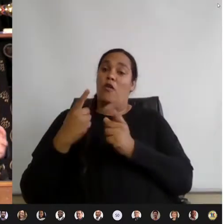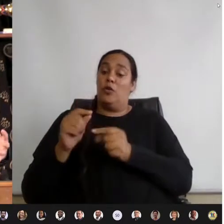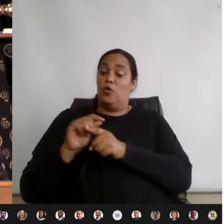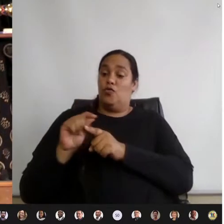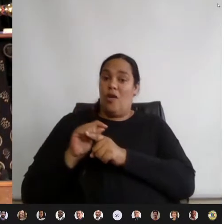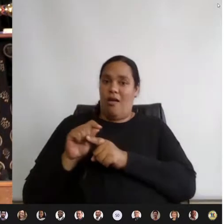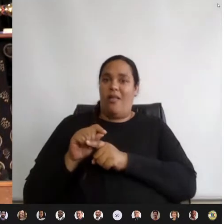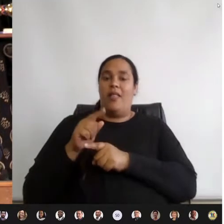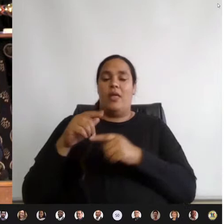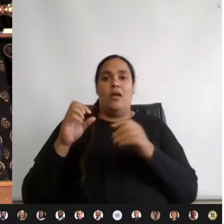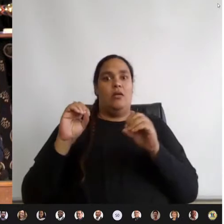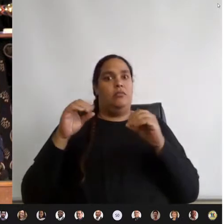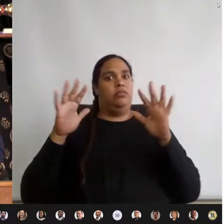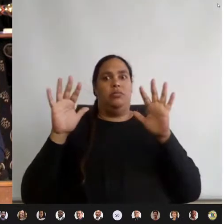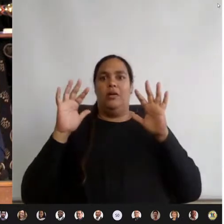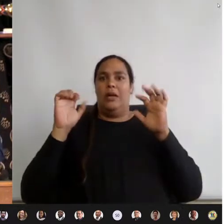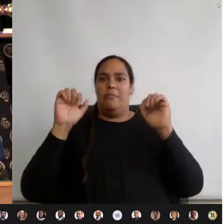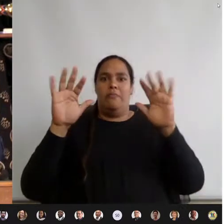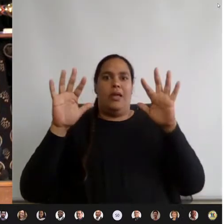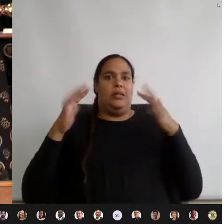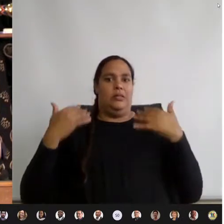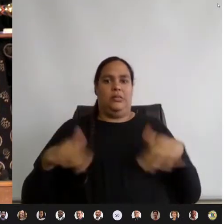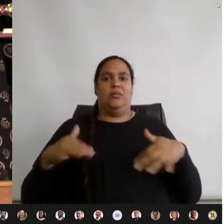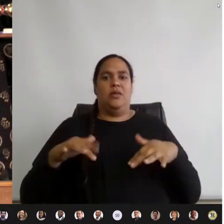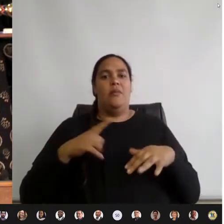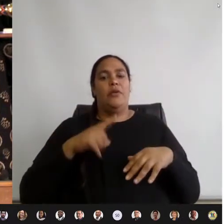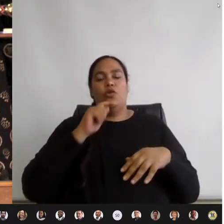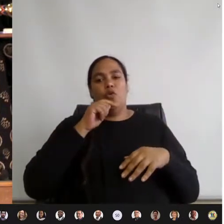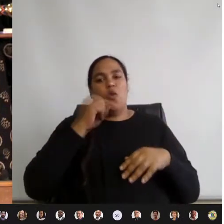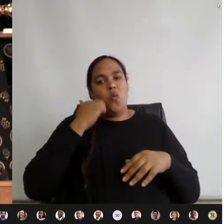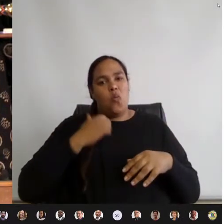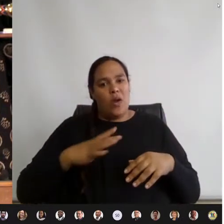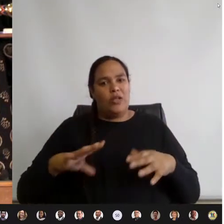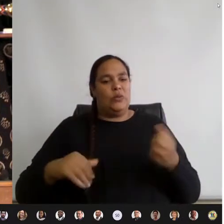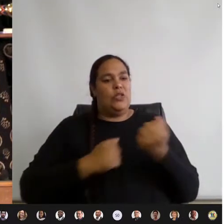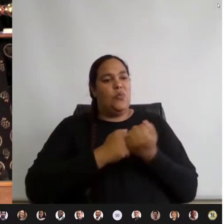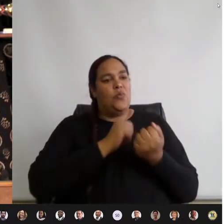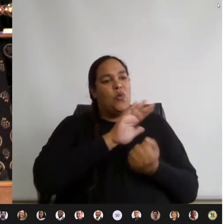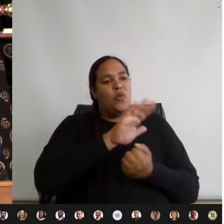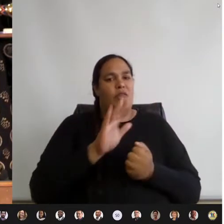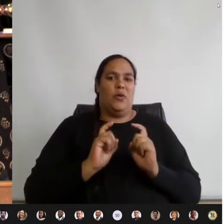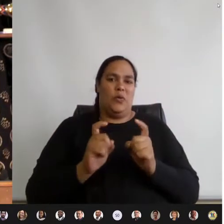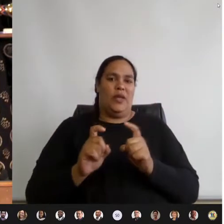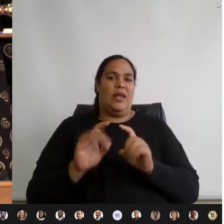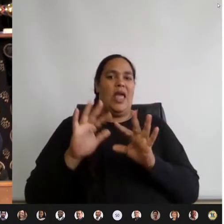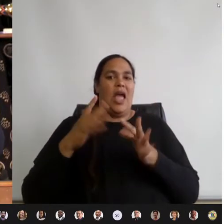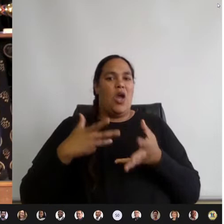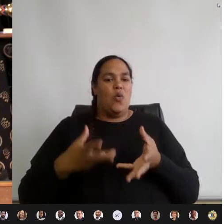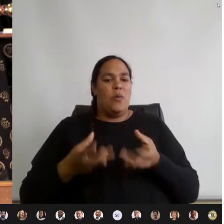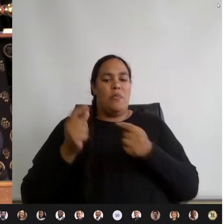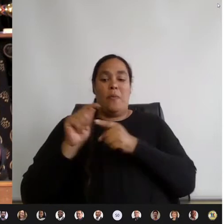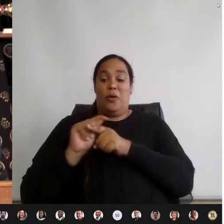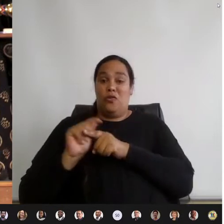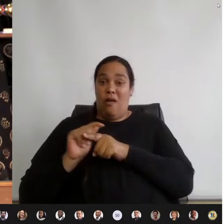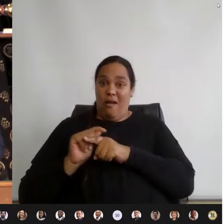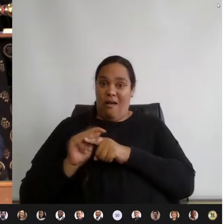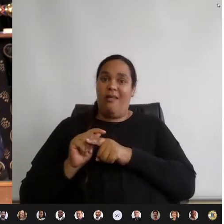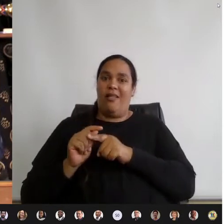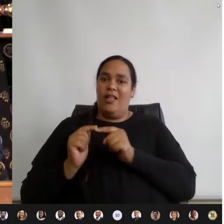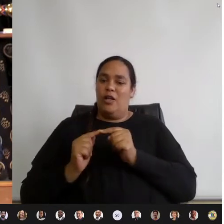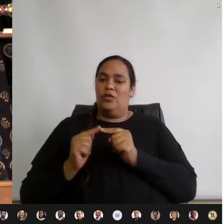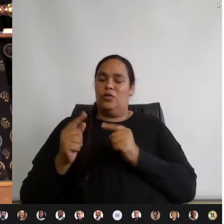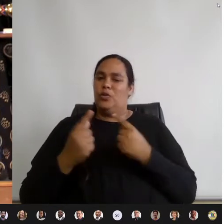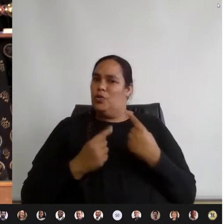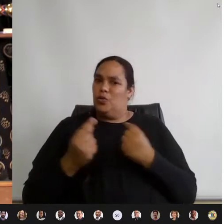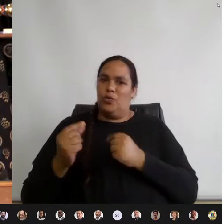are outstanding. And I really want to support them absolutely in how we get these trials to move us to